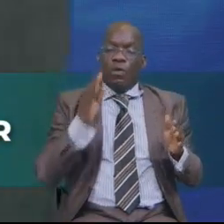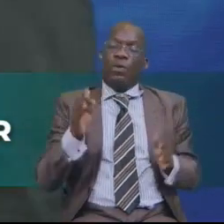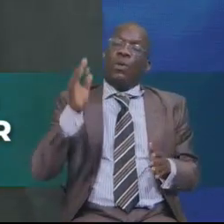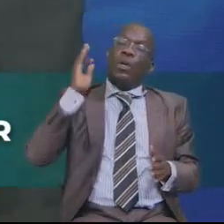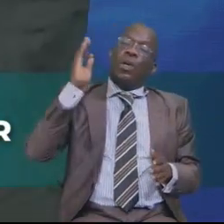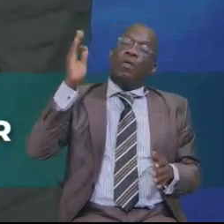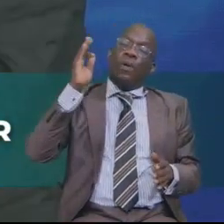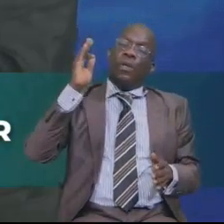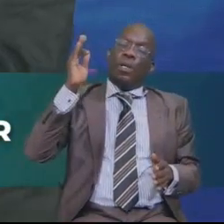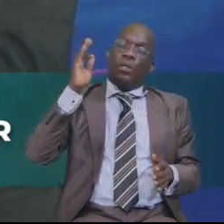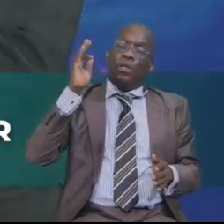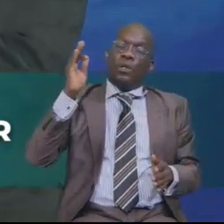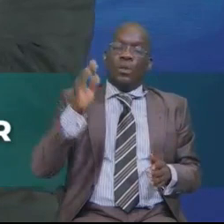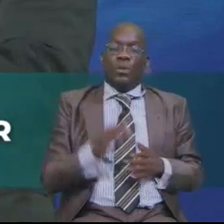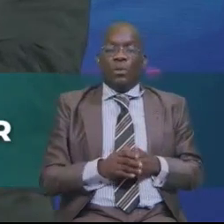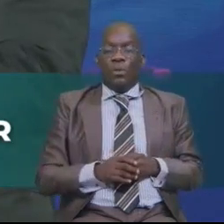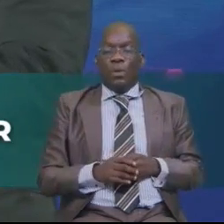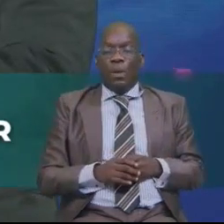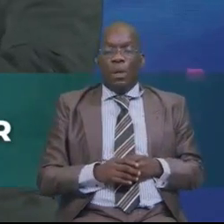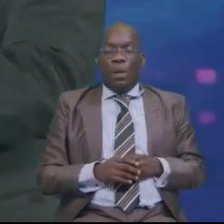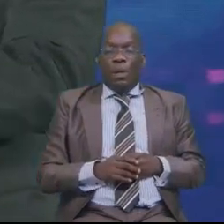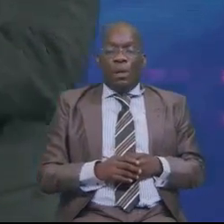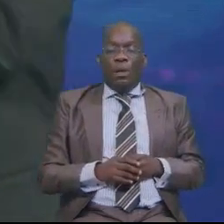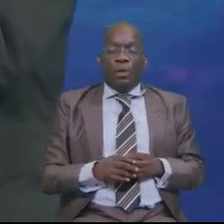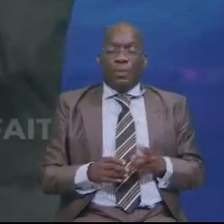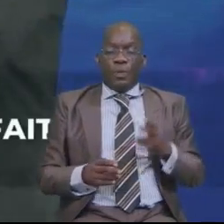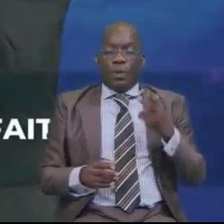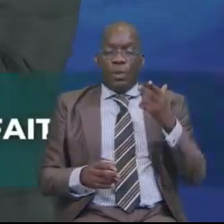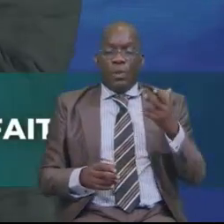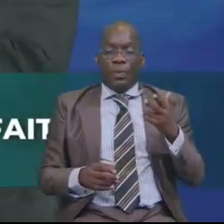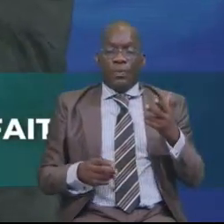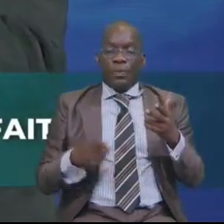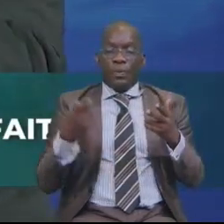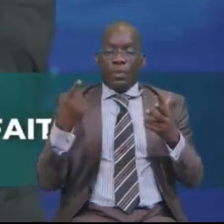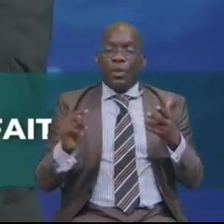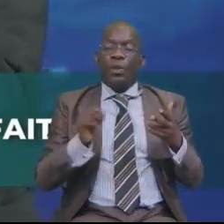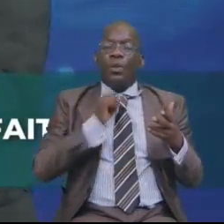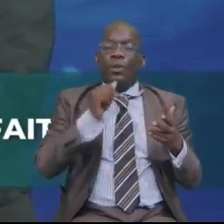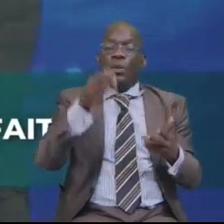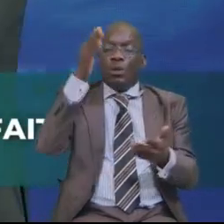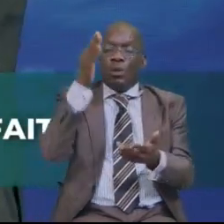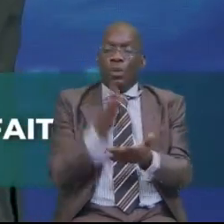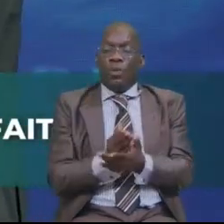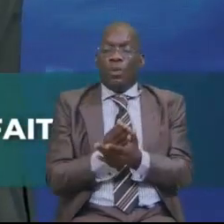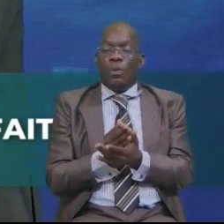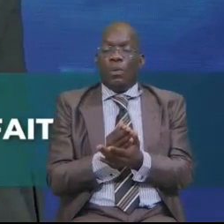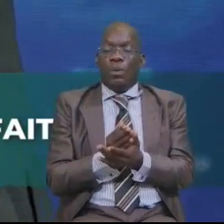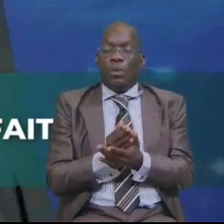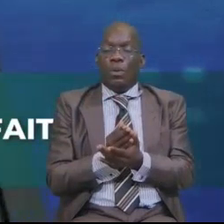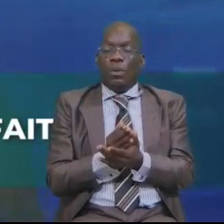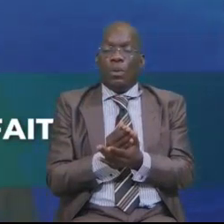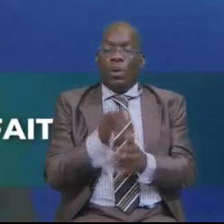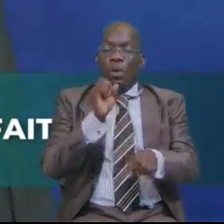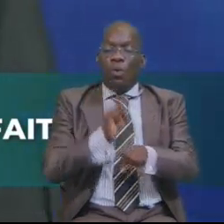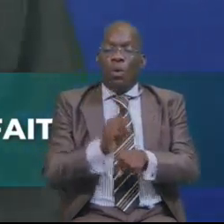evangelization. Number three is the unstoppable commission for faithful evangelists.